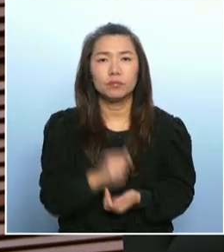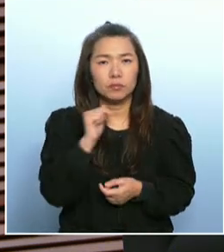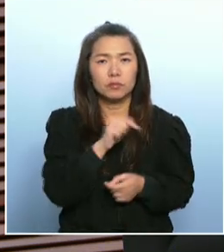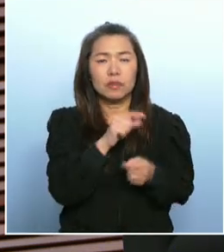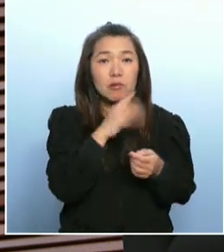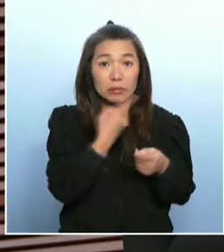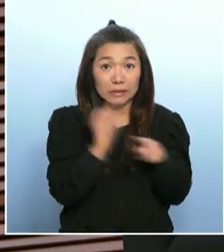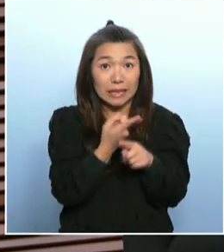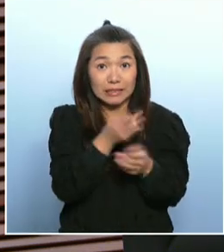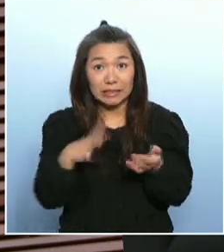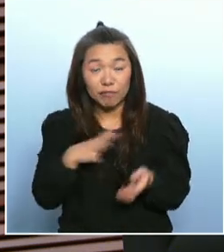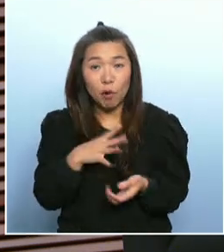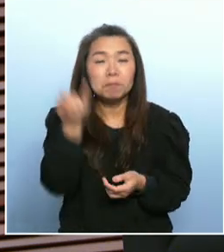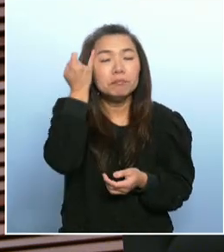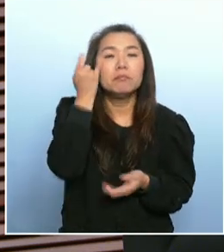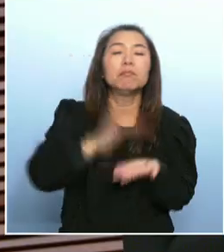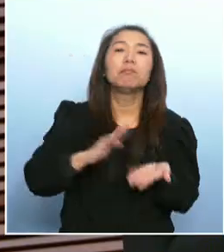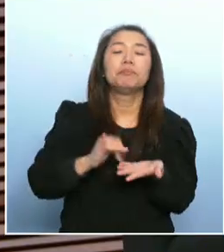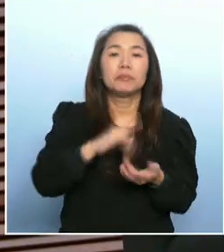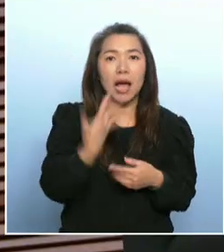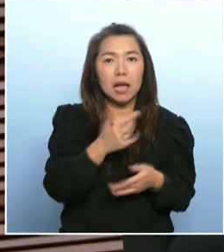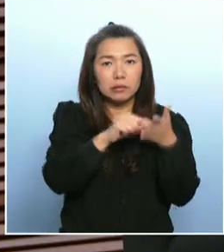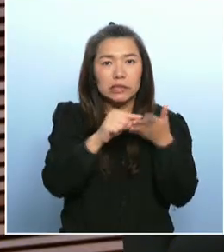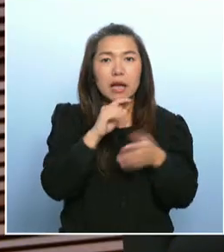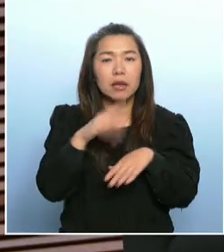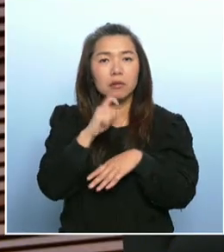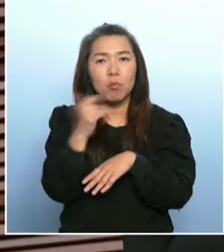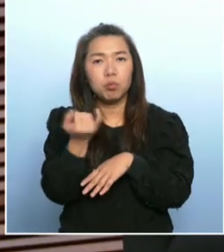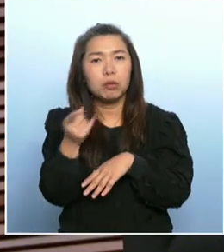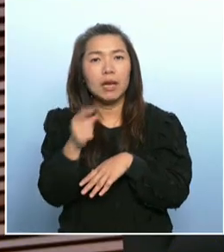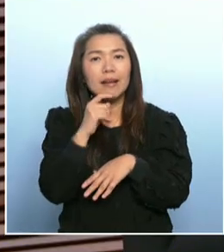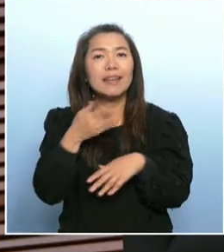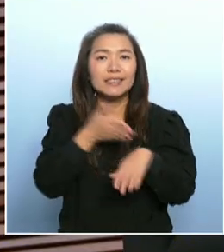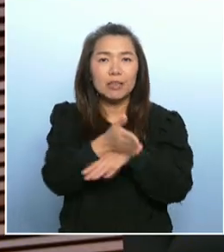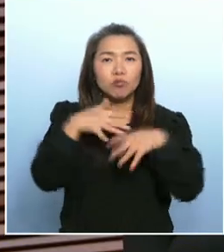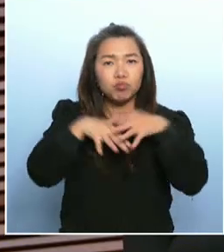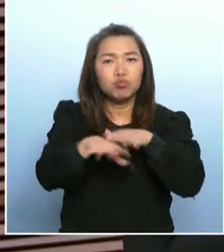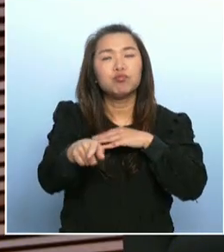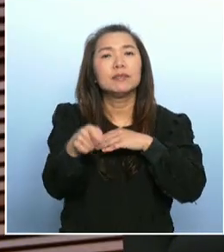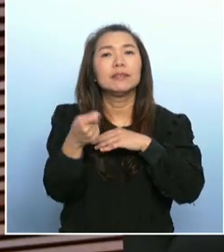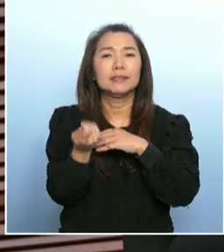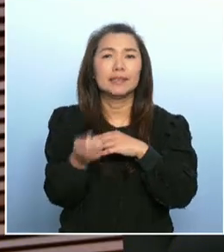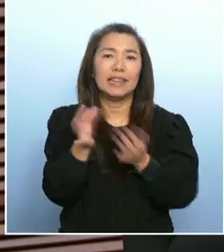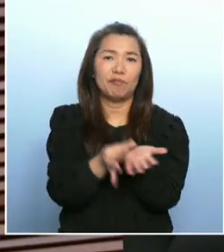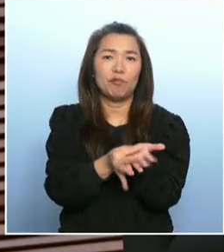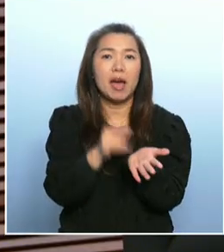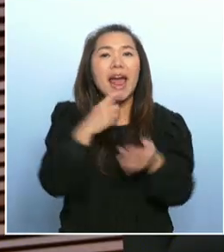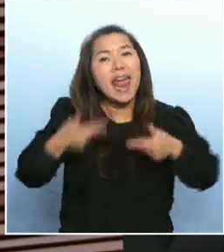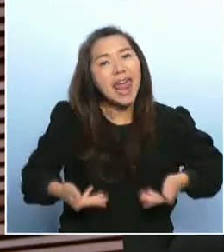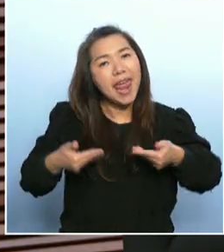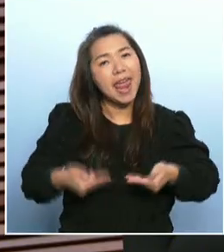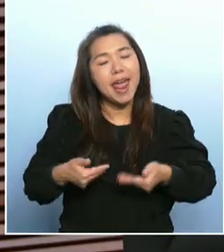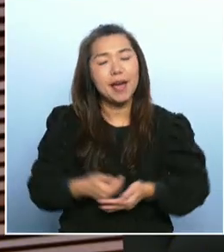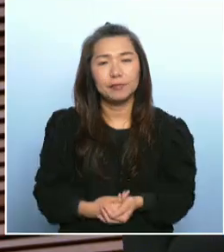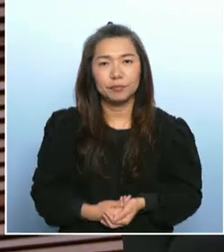prison. Well, I do not know which case you are referring to, but as the Assistant Director has